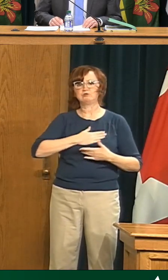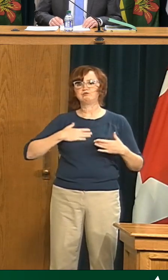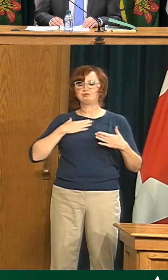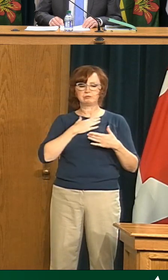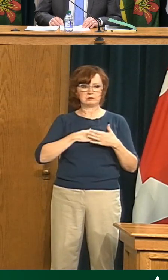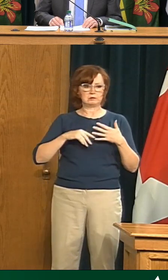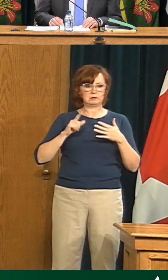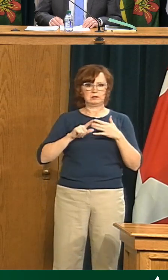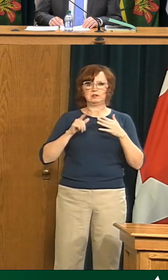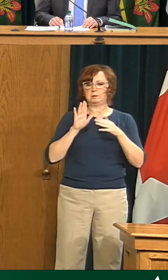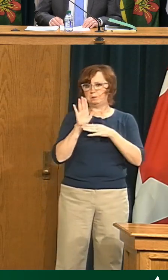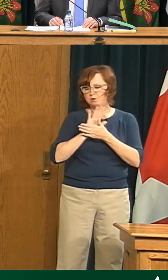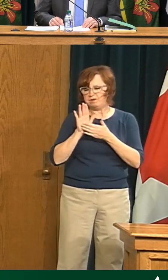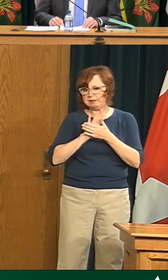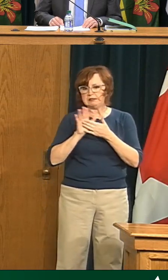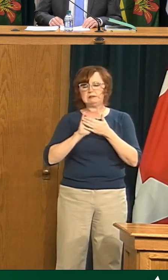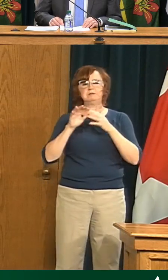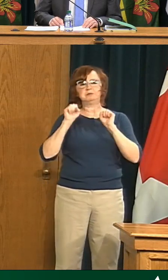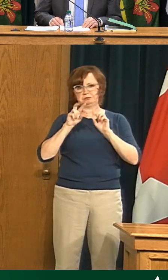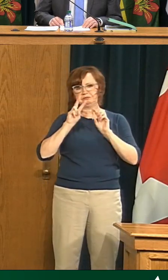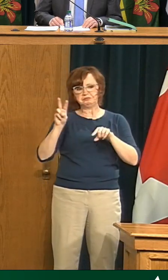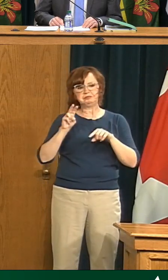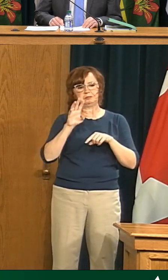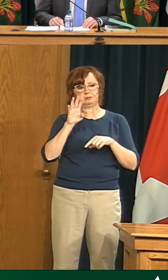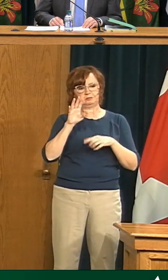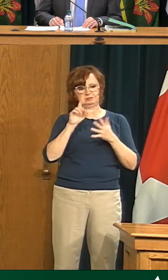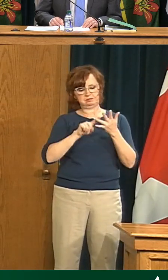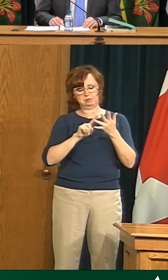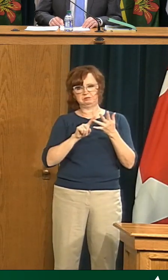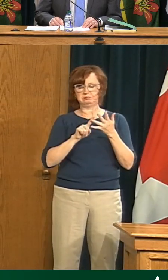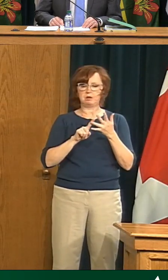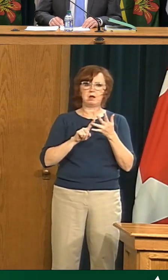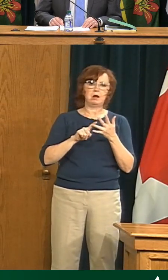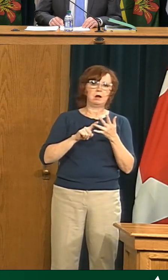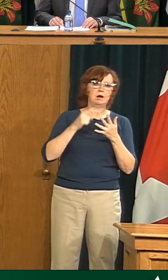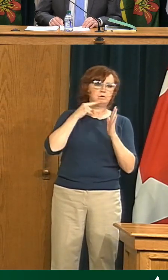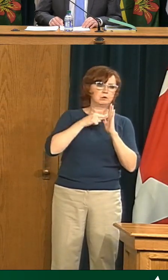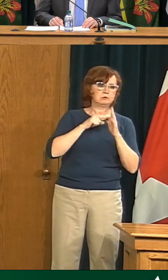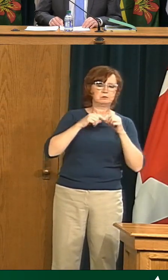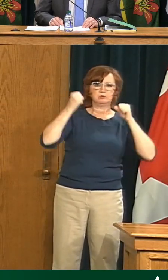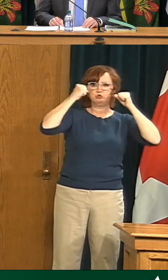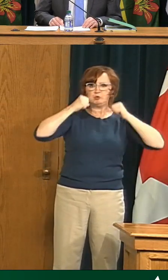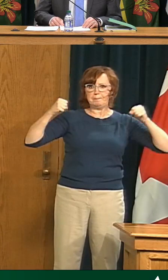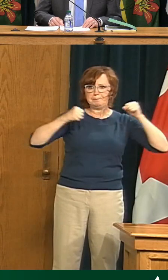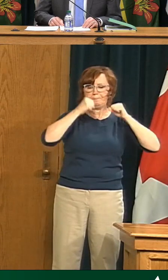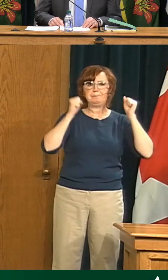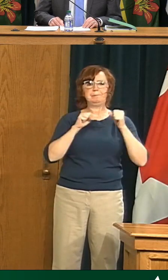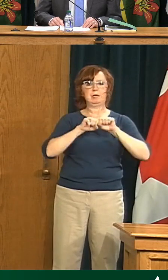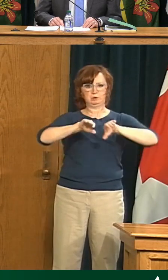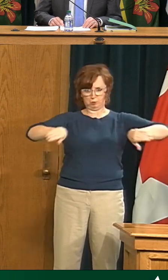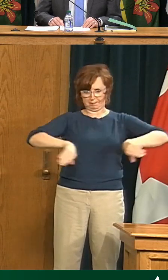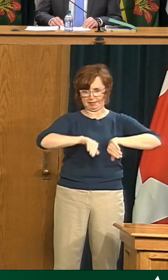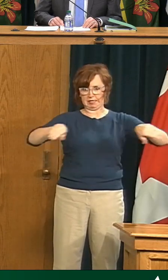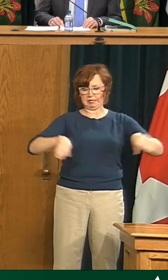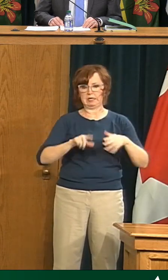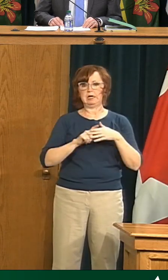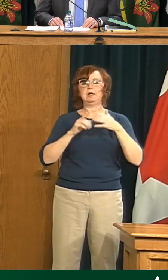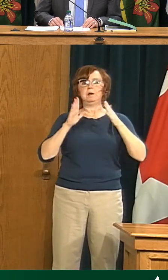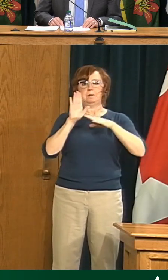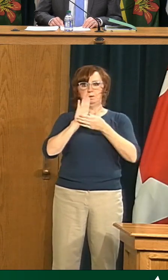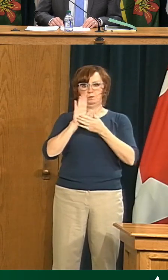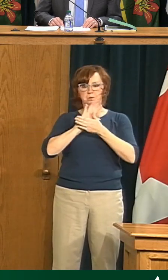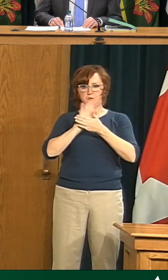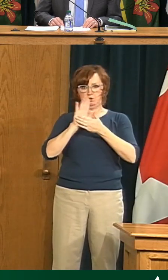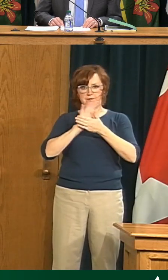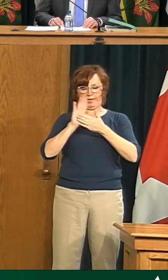entertainment facilities begin to reopen. Those would include facilities such as gyms, swimming pools, theaters, casinos,